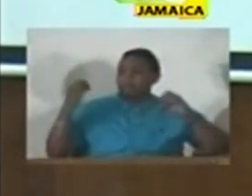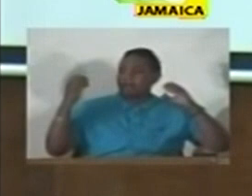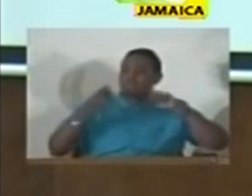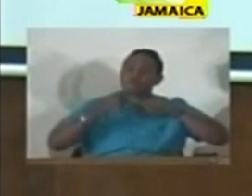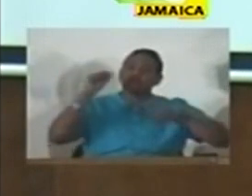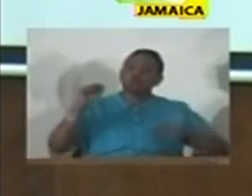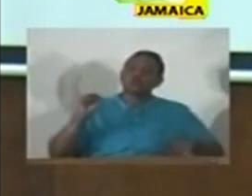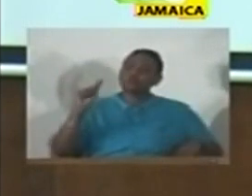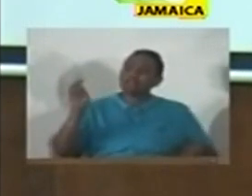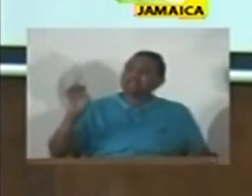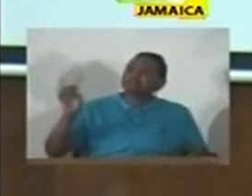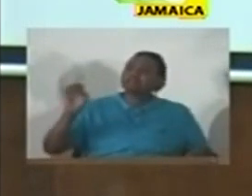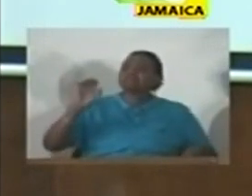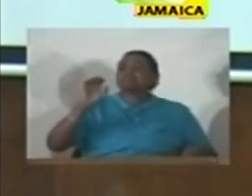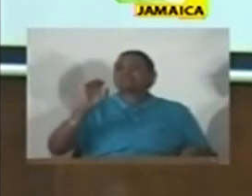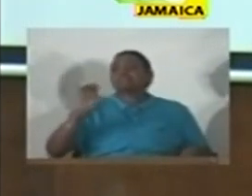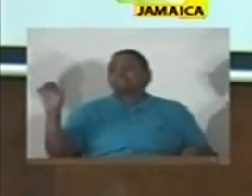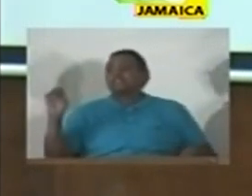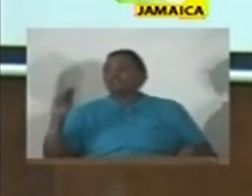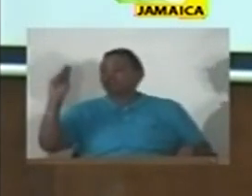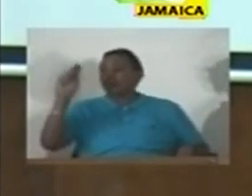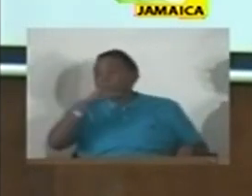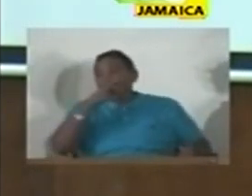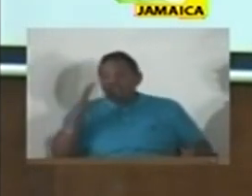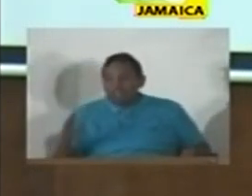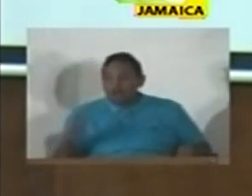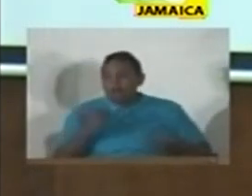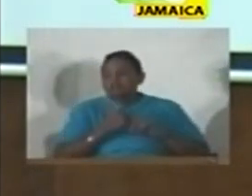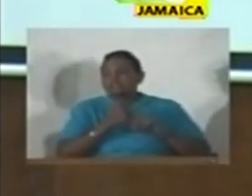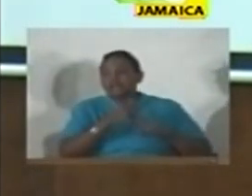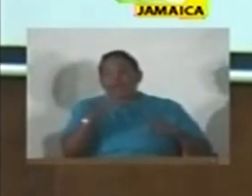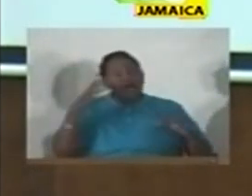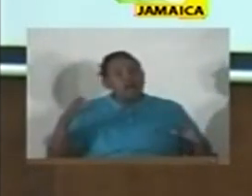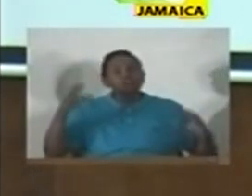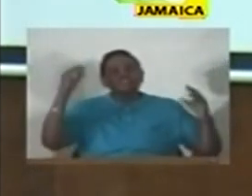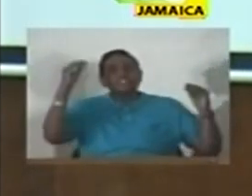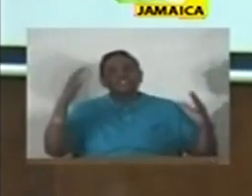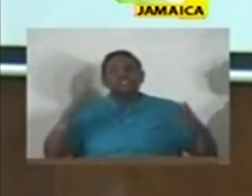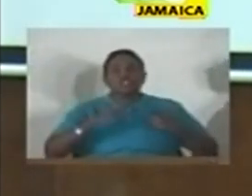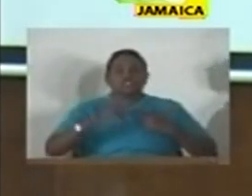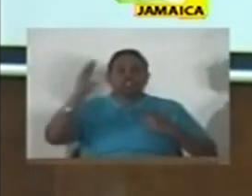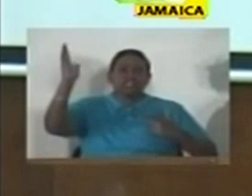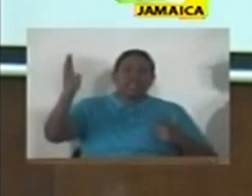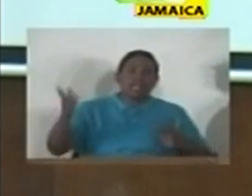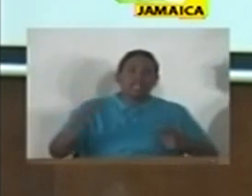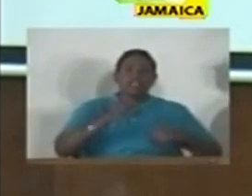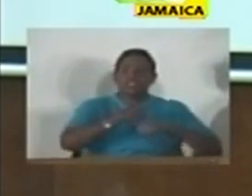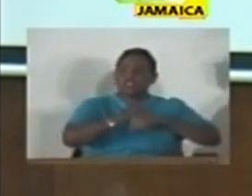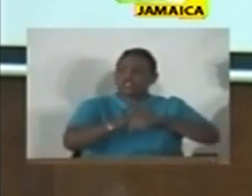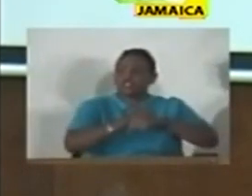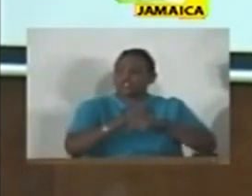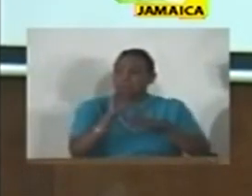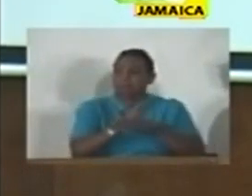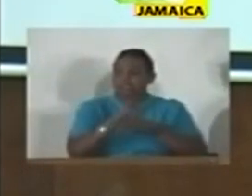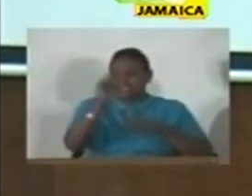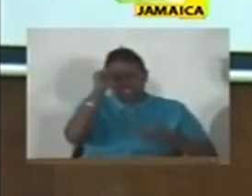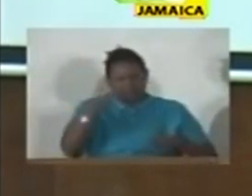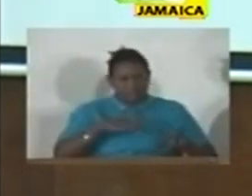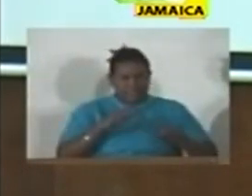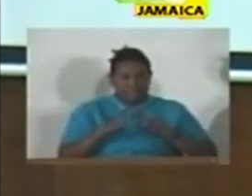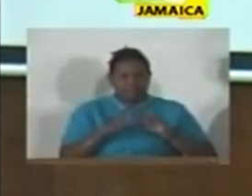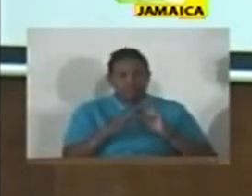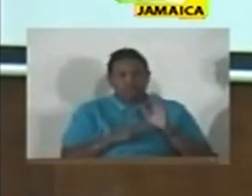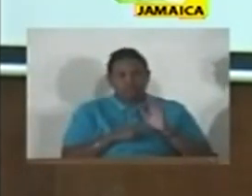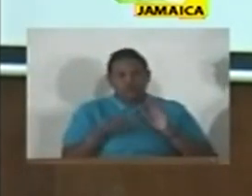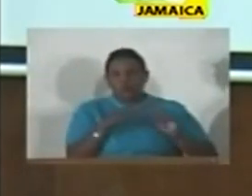St. Elizabeth East, small farmers, agriculturists, teachers, lecturers, security, businessmen.